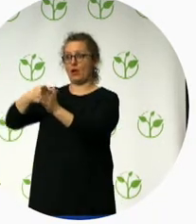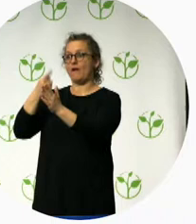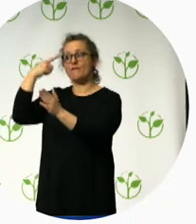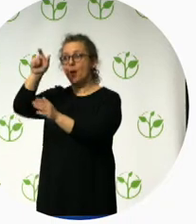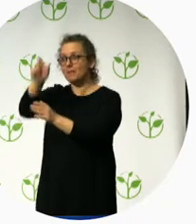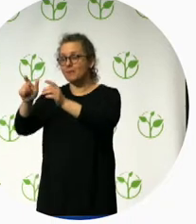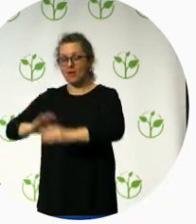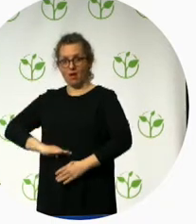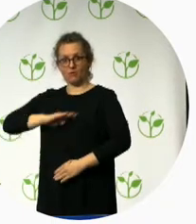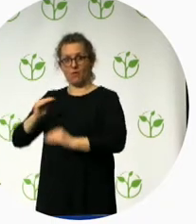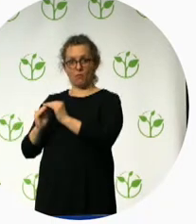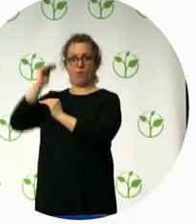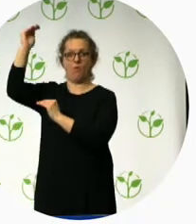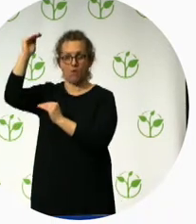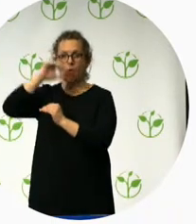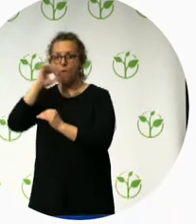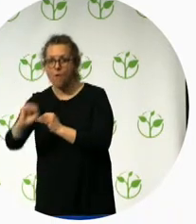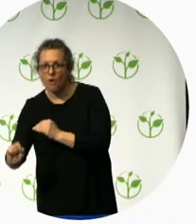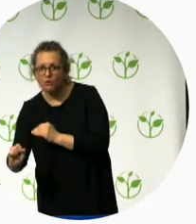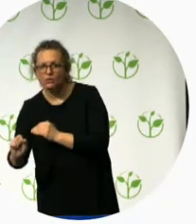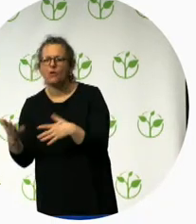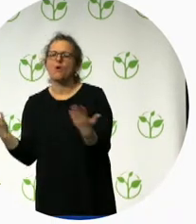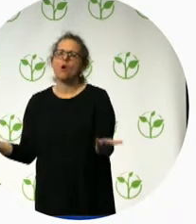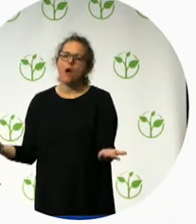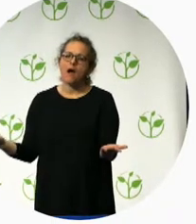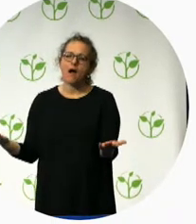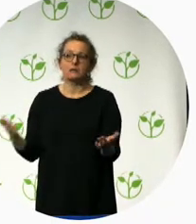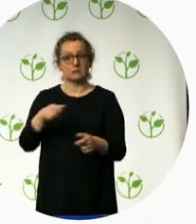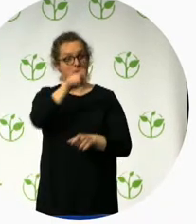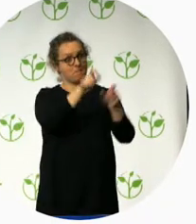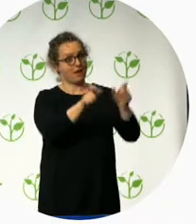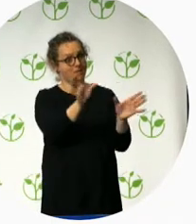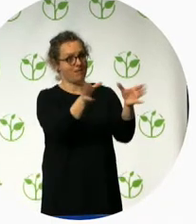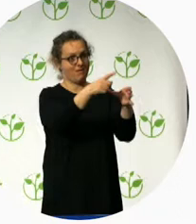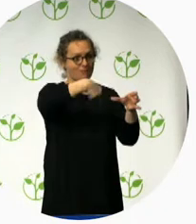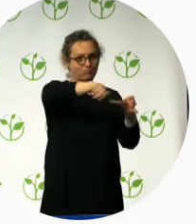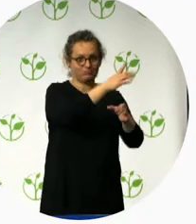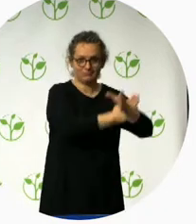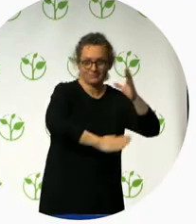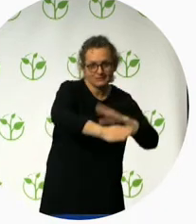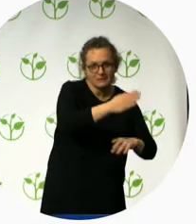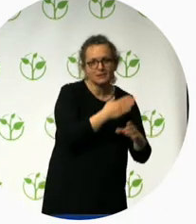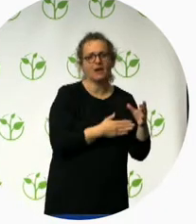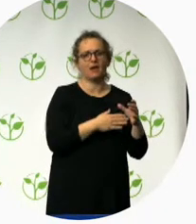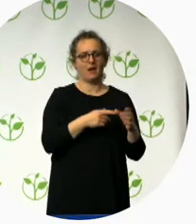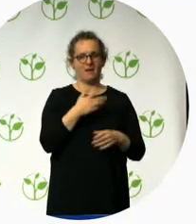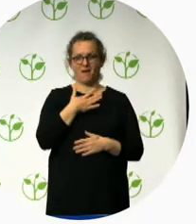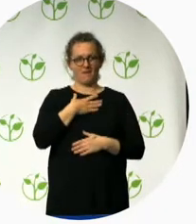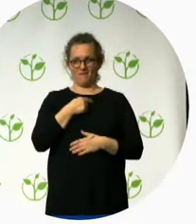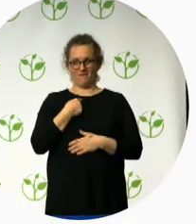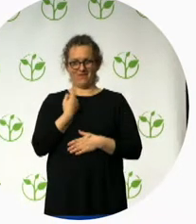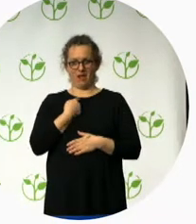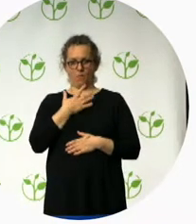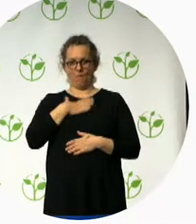was, the need for access was universal. So what the concept encompasses is an